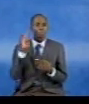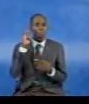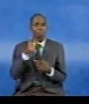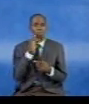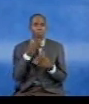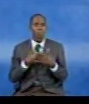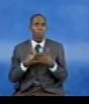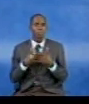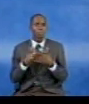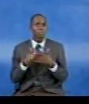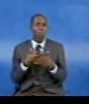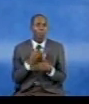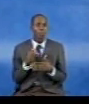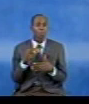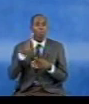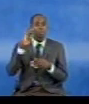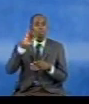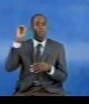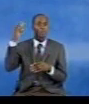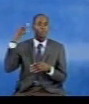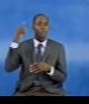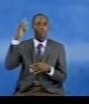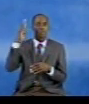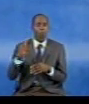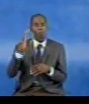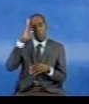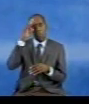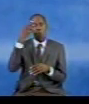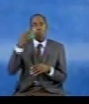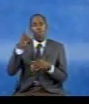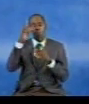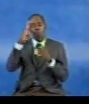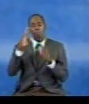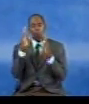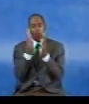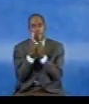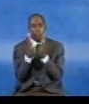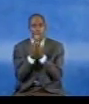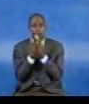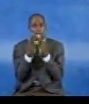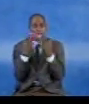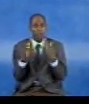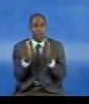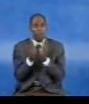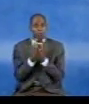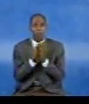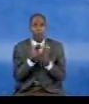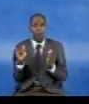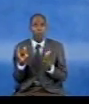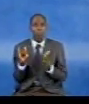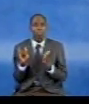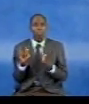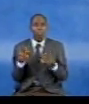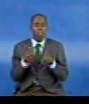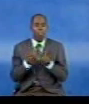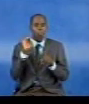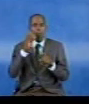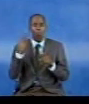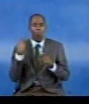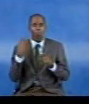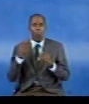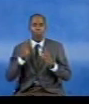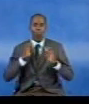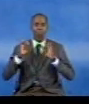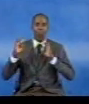yesterday, by the grace of God, man of God called pray finish. When I shake my, we shake our body. So when I shake my